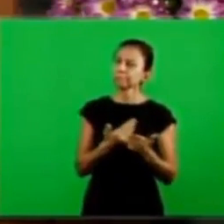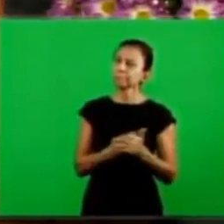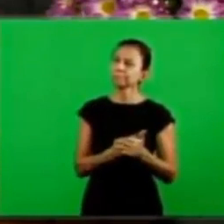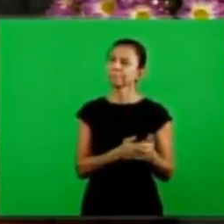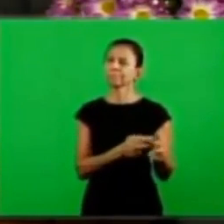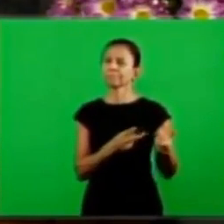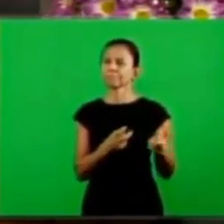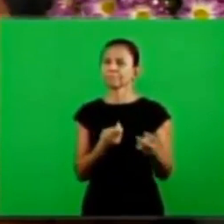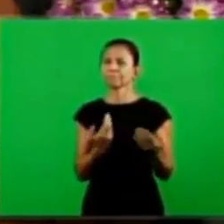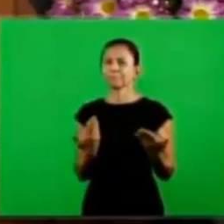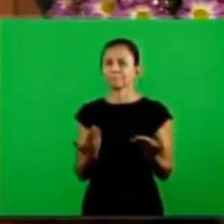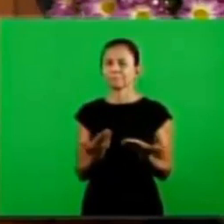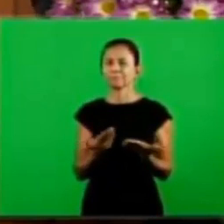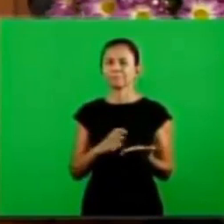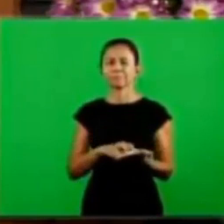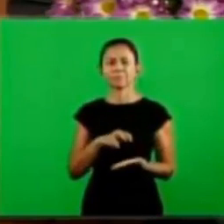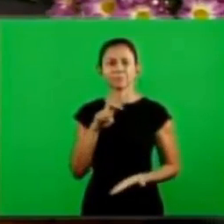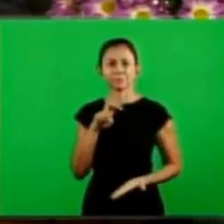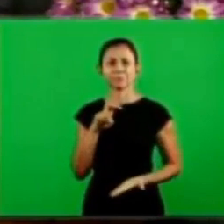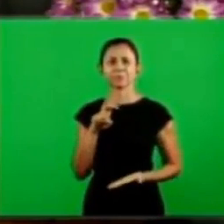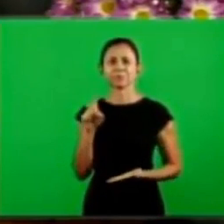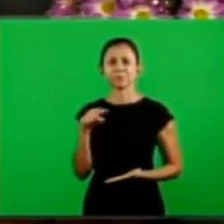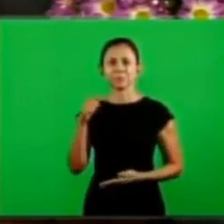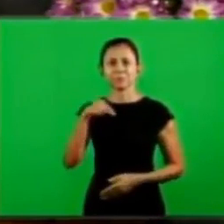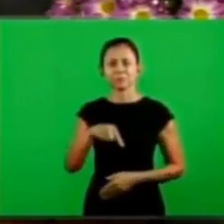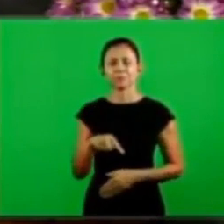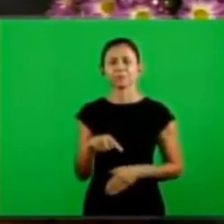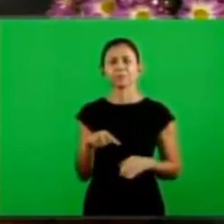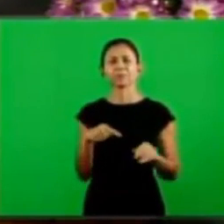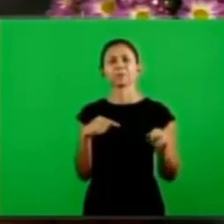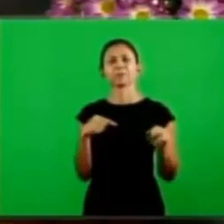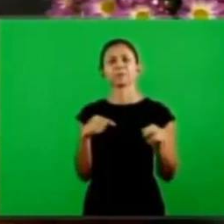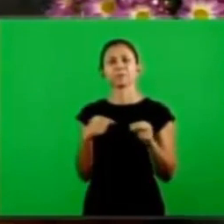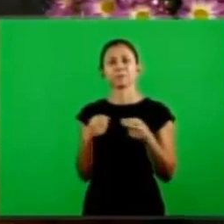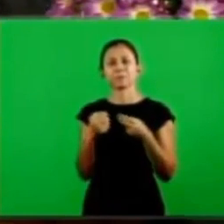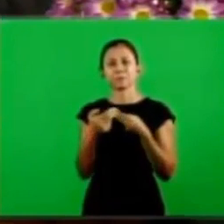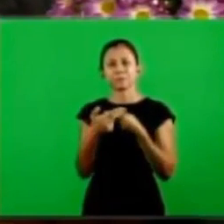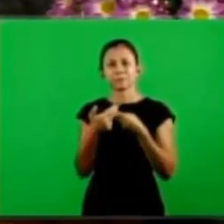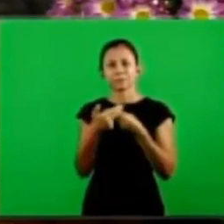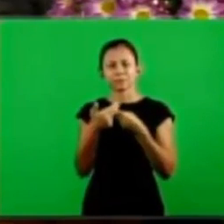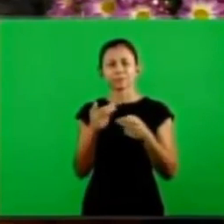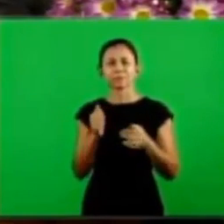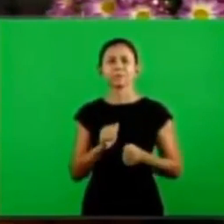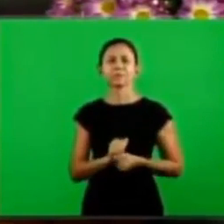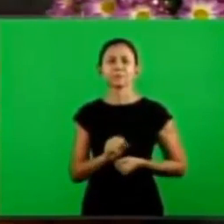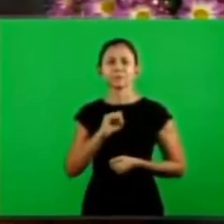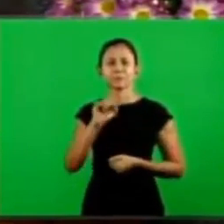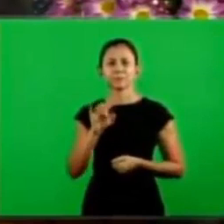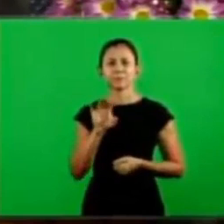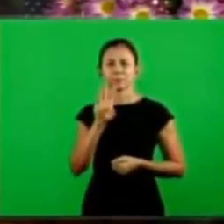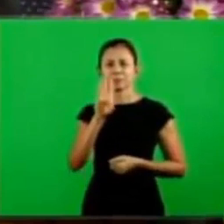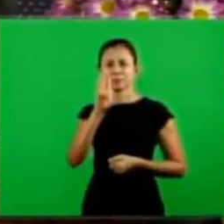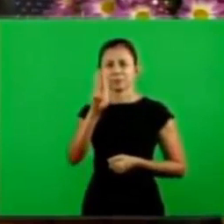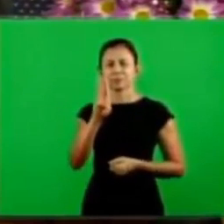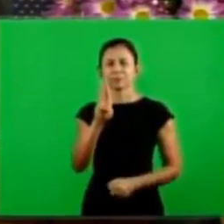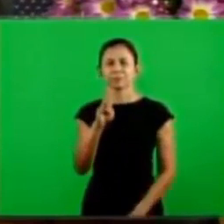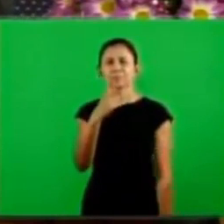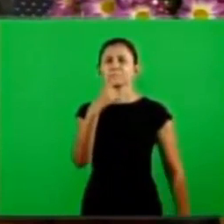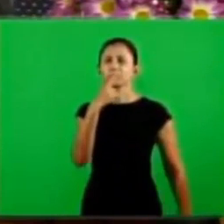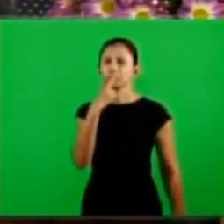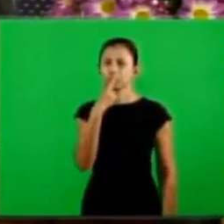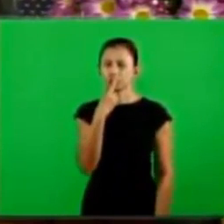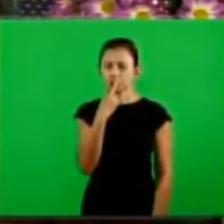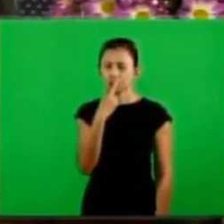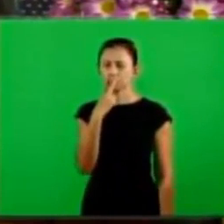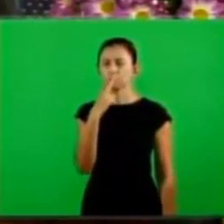So we're going to put the questions for the study for this morning. We are talking from